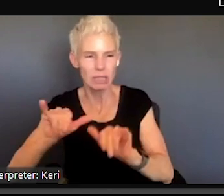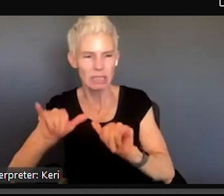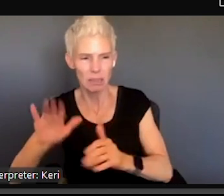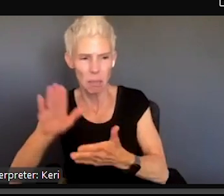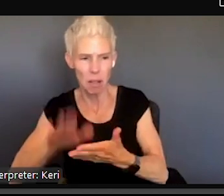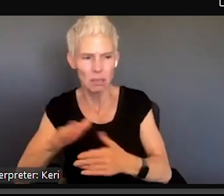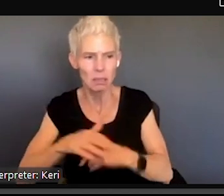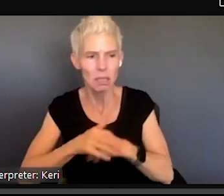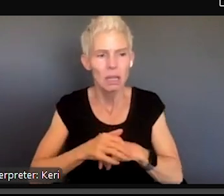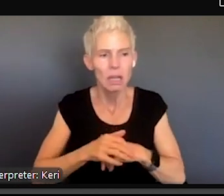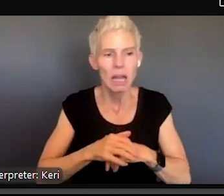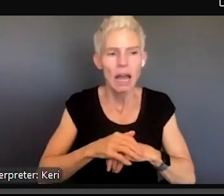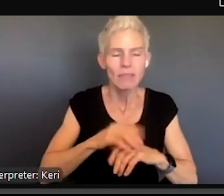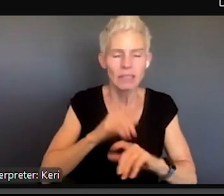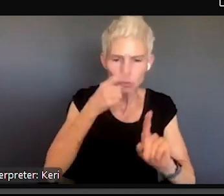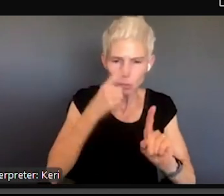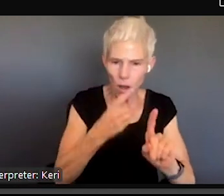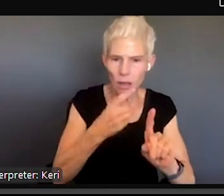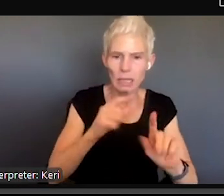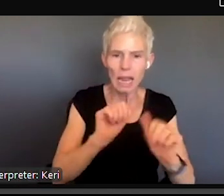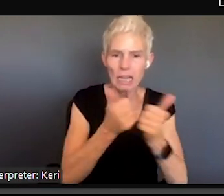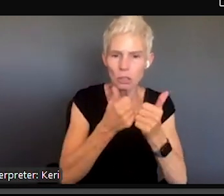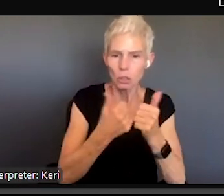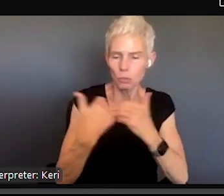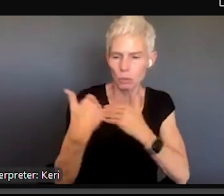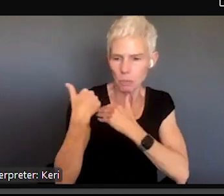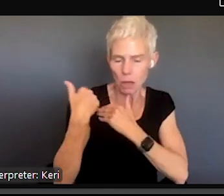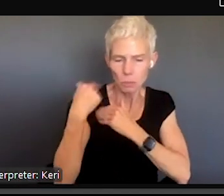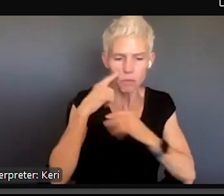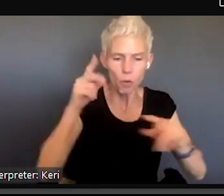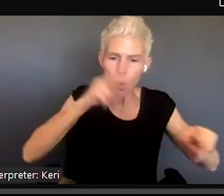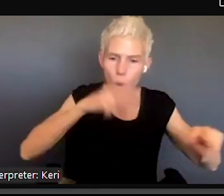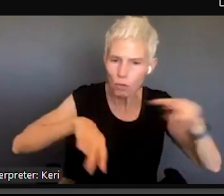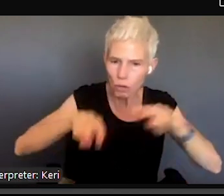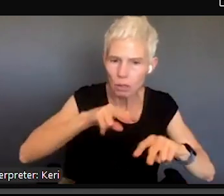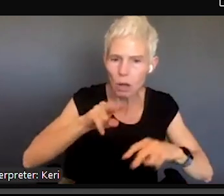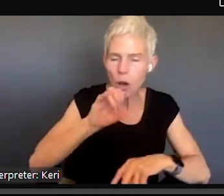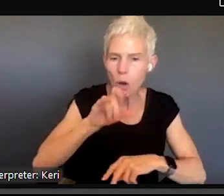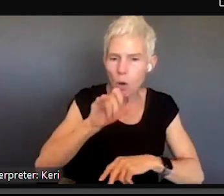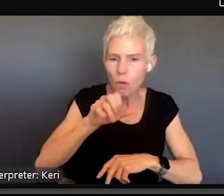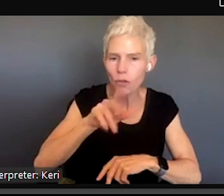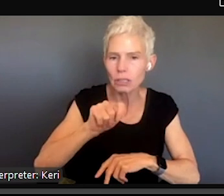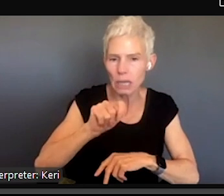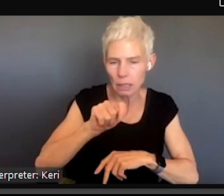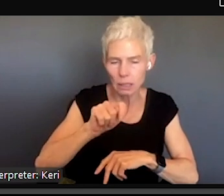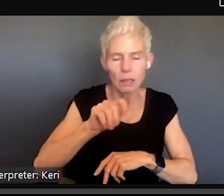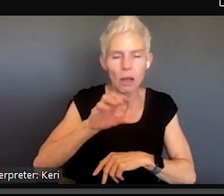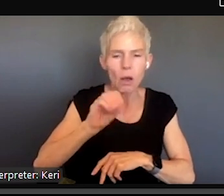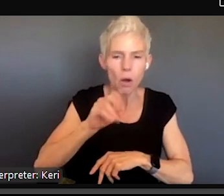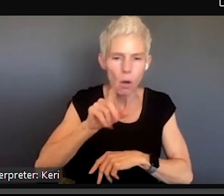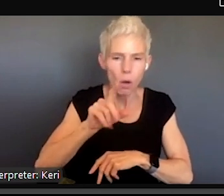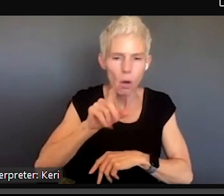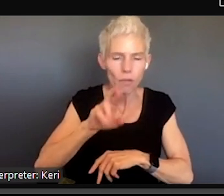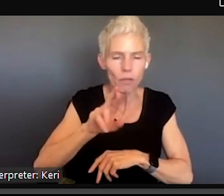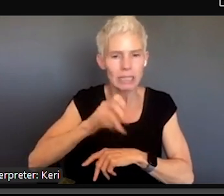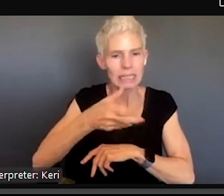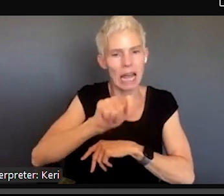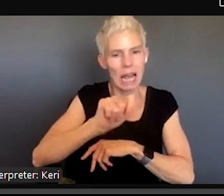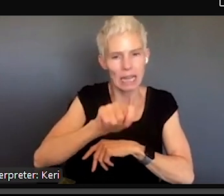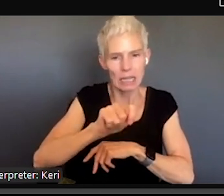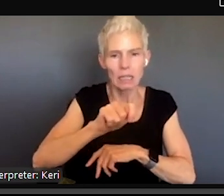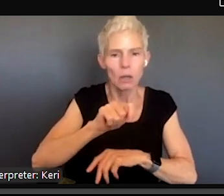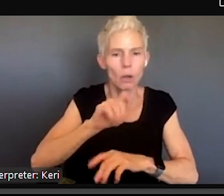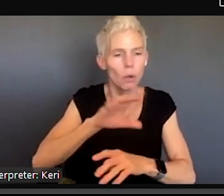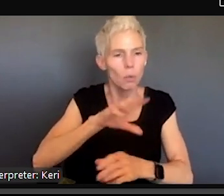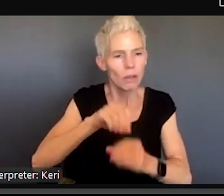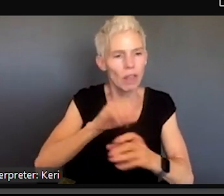entity responsible for the oversight of the crisis system, not 9 health plans